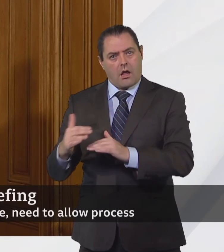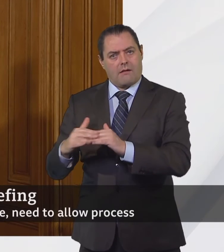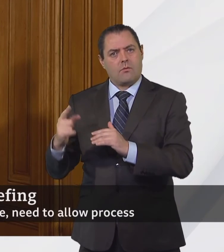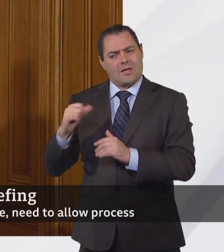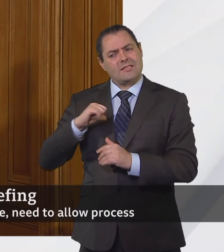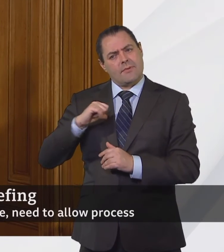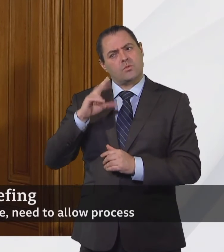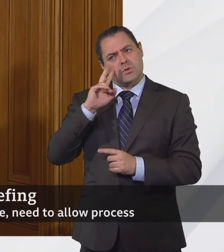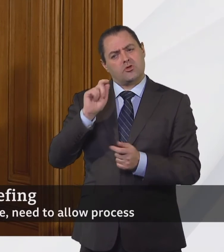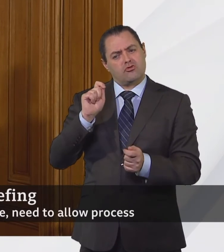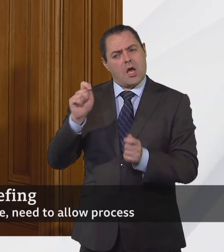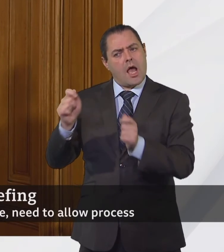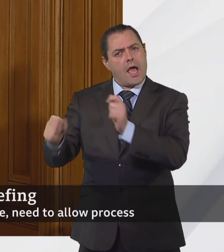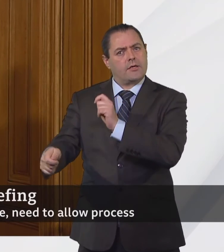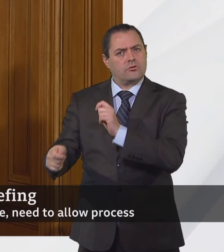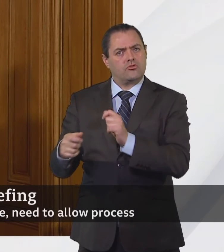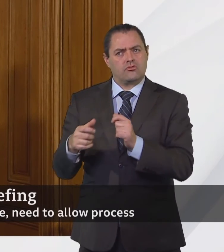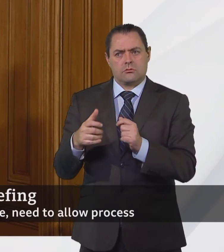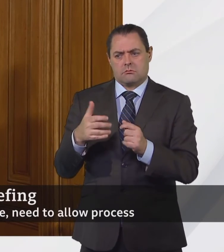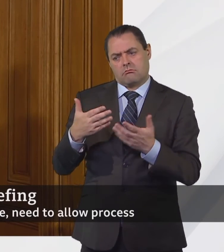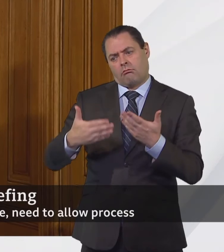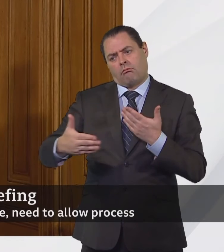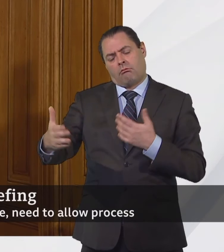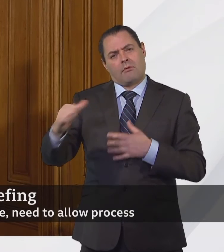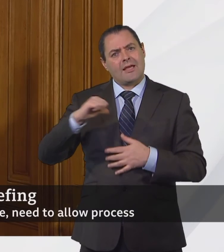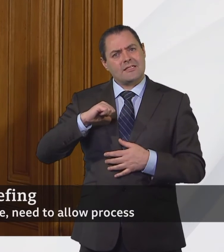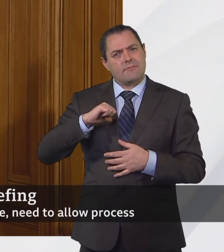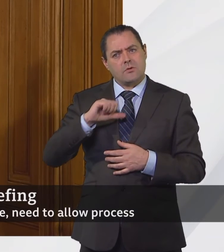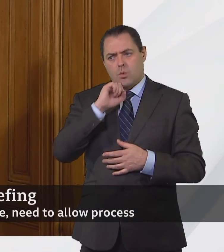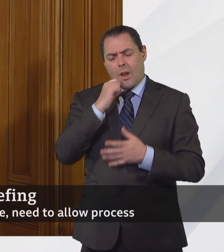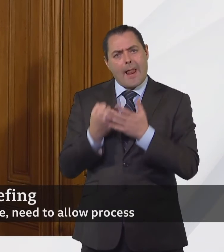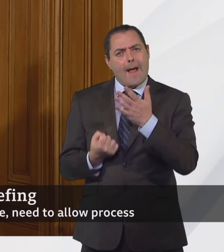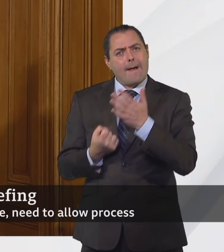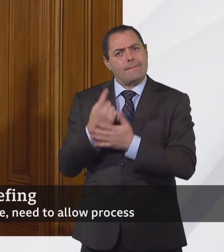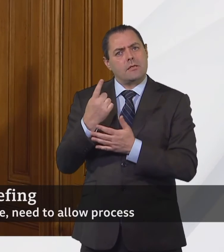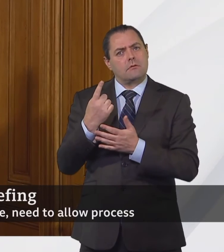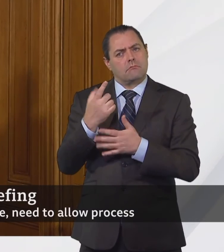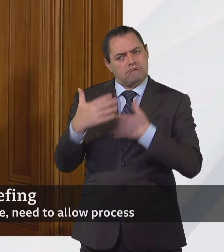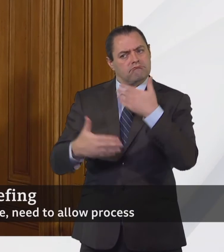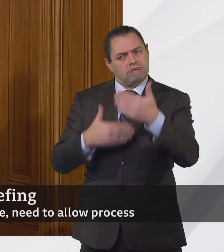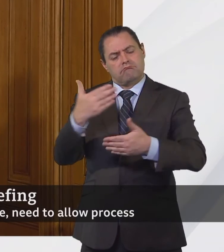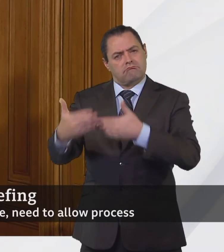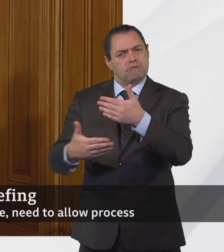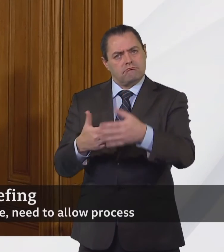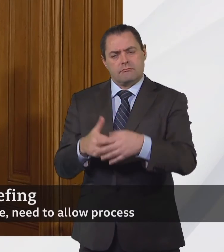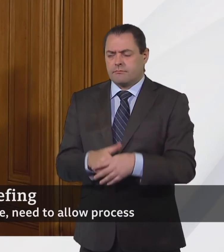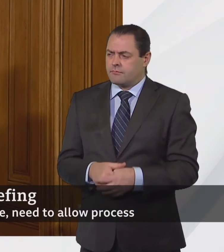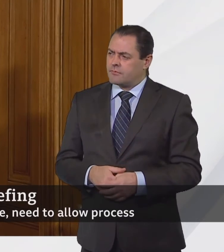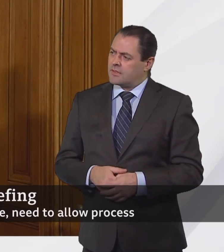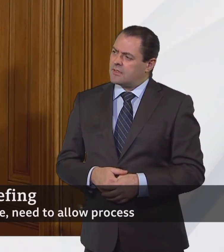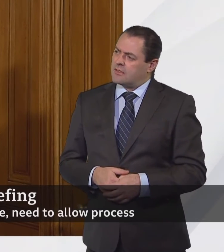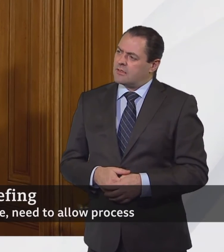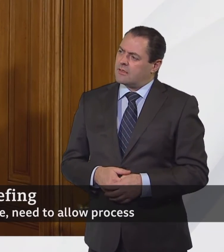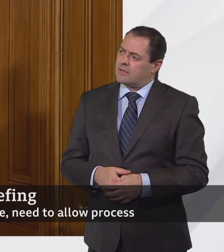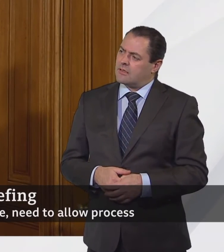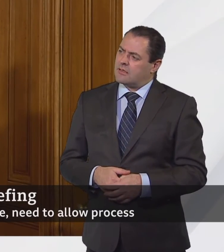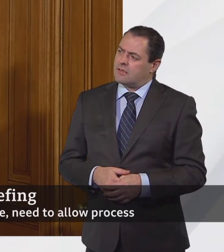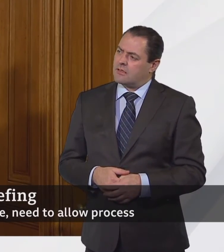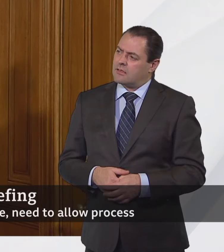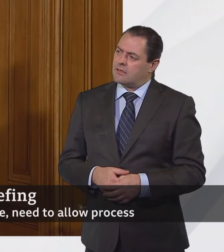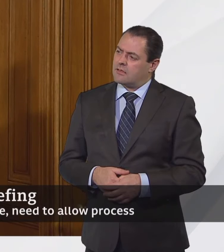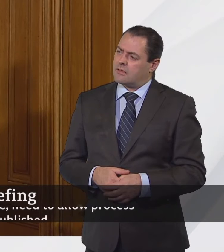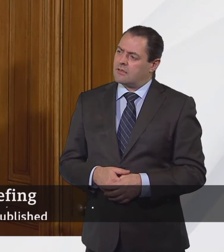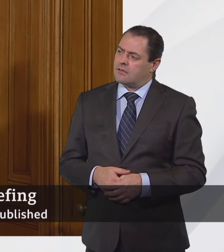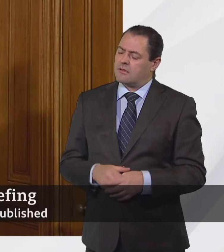hope that the restrictions will be very substantially less than they are obviously at the moment. And so the tiers will have a